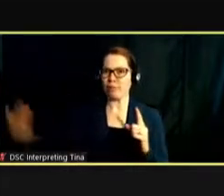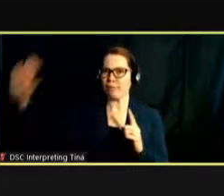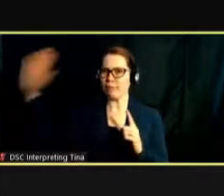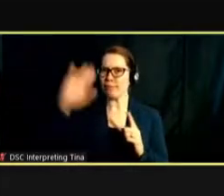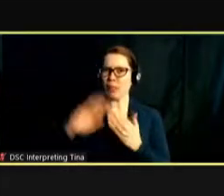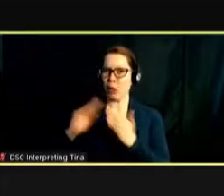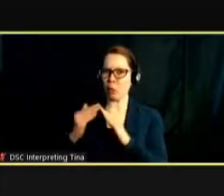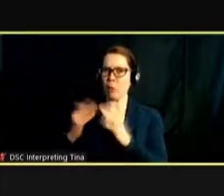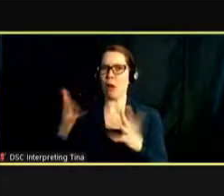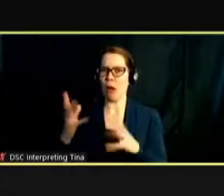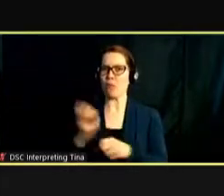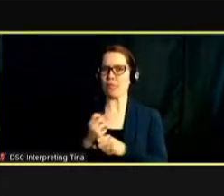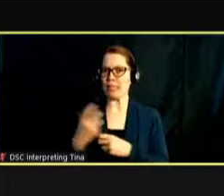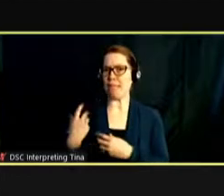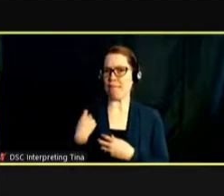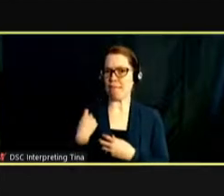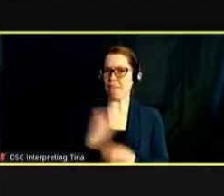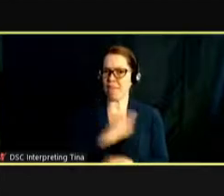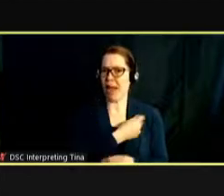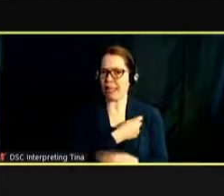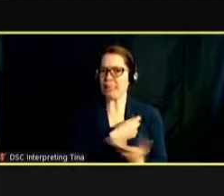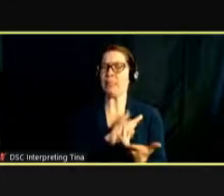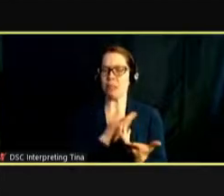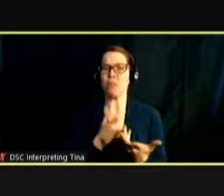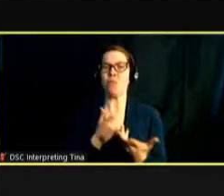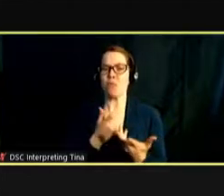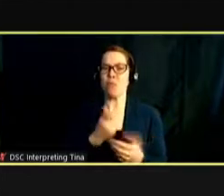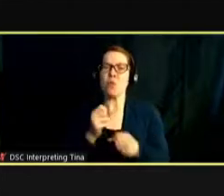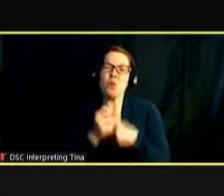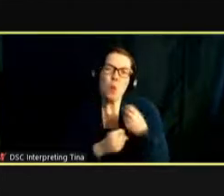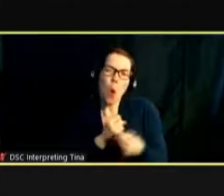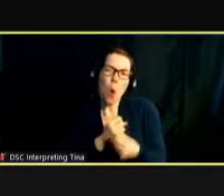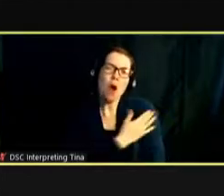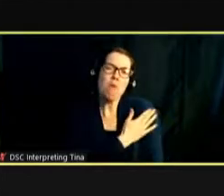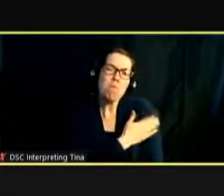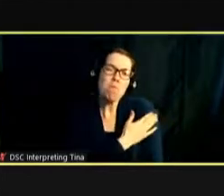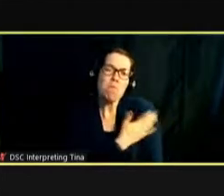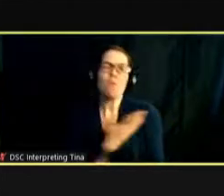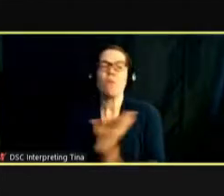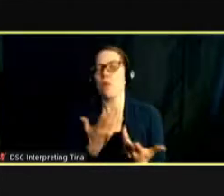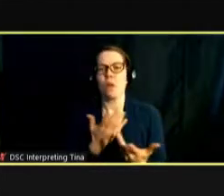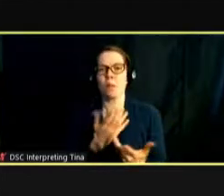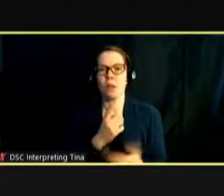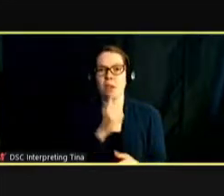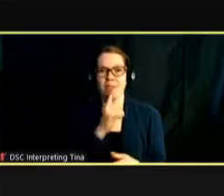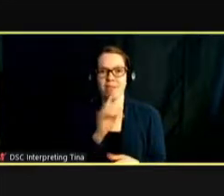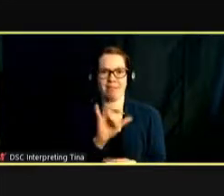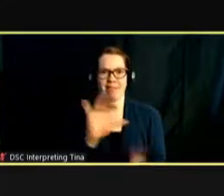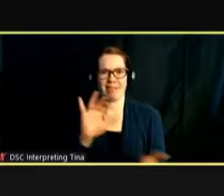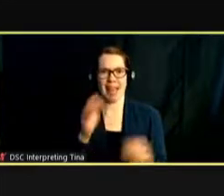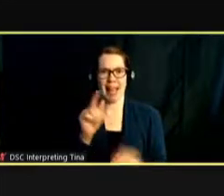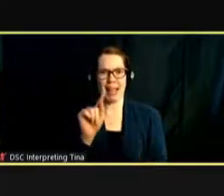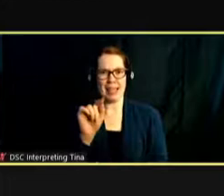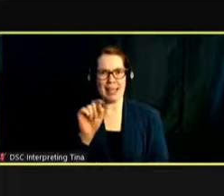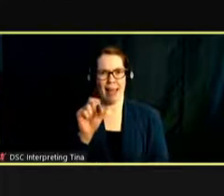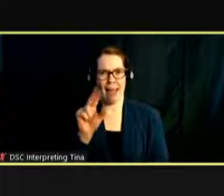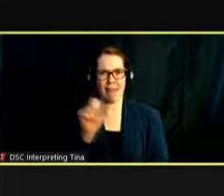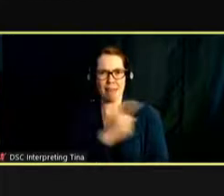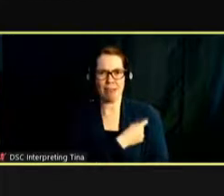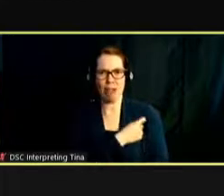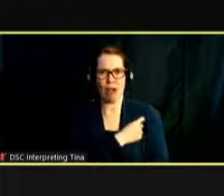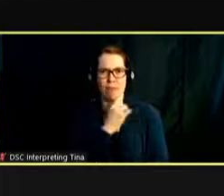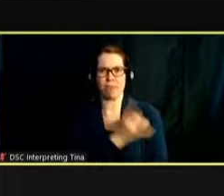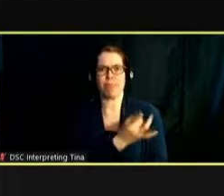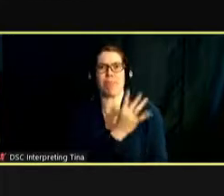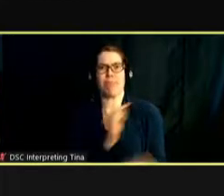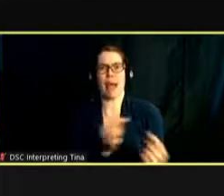gotten vaccinated, some soreness in the arm, but nothing like a tetanus shot. The idea here then too is